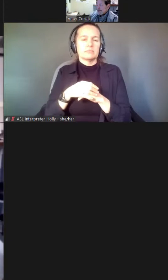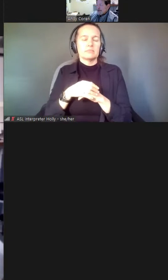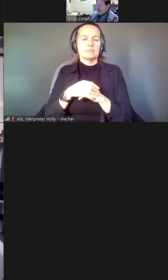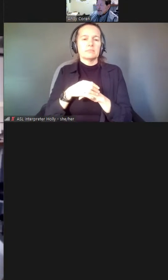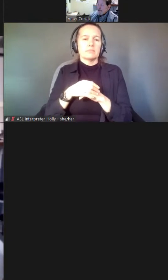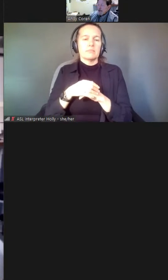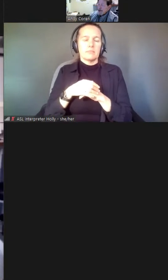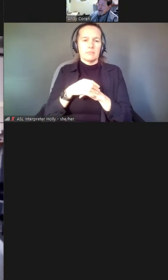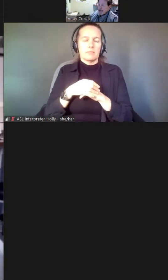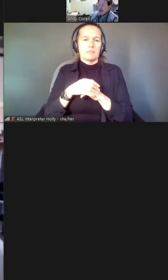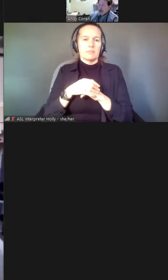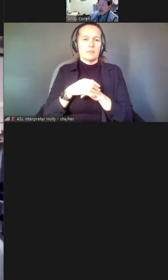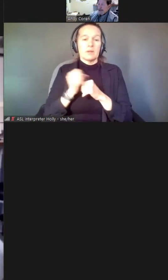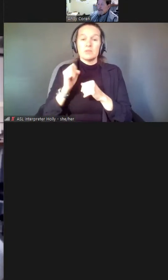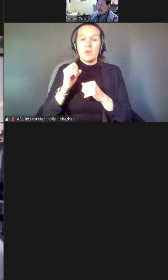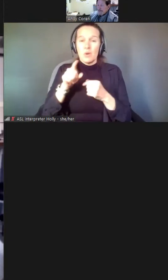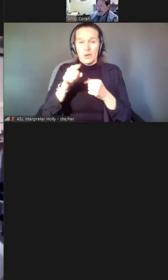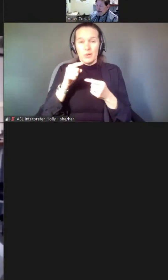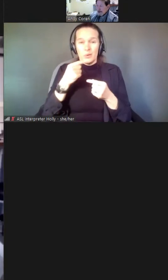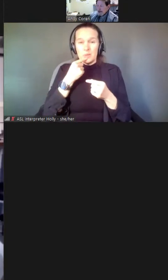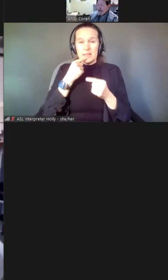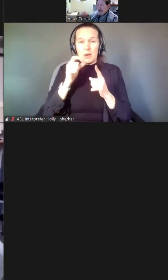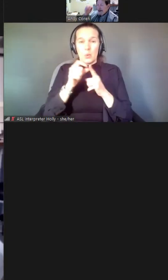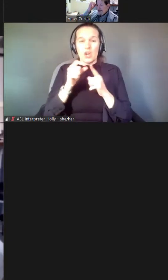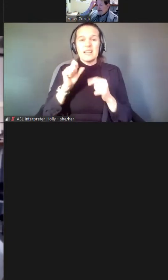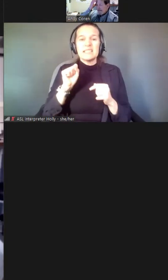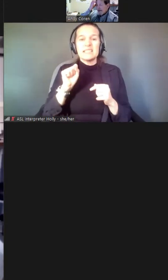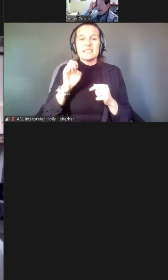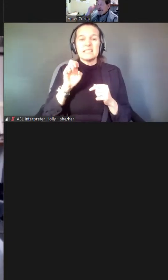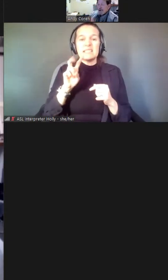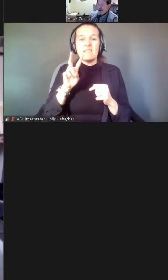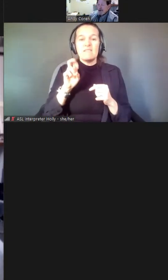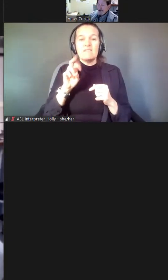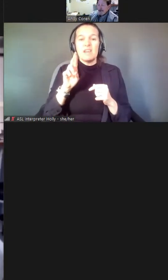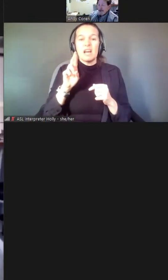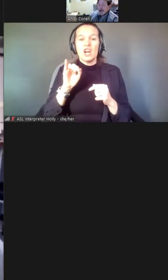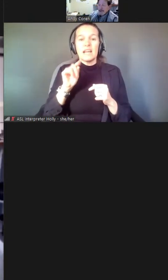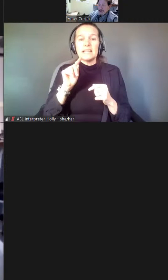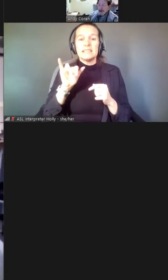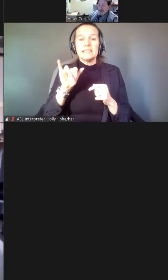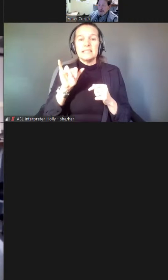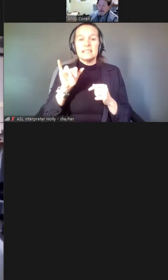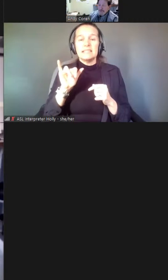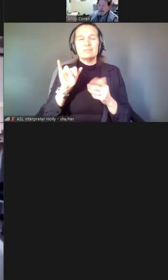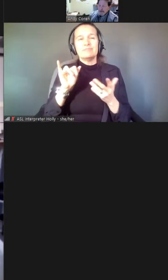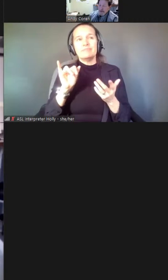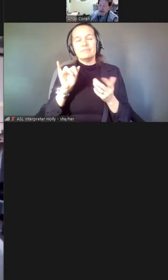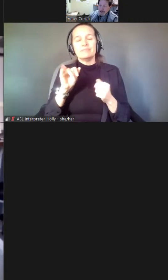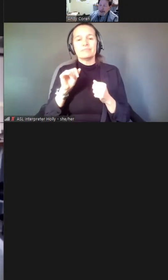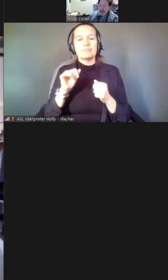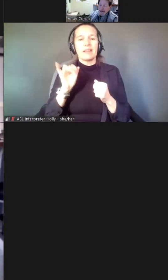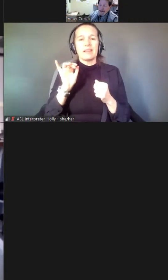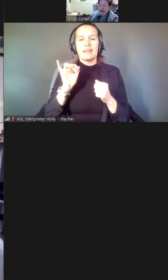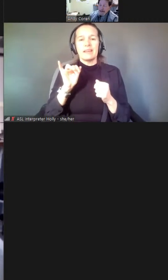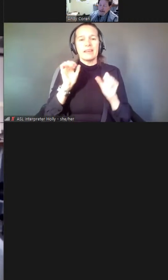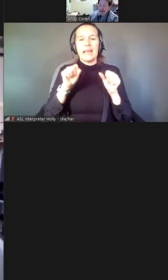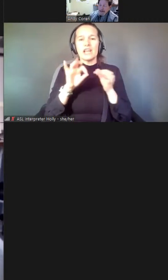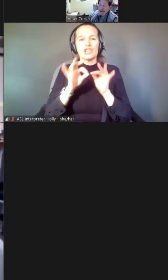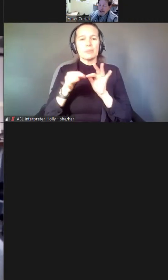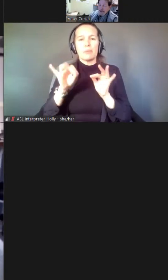So this, when you use a word like severity, you can interpret it differently. When we look at